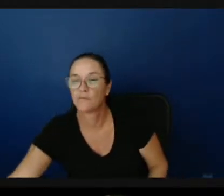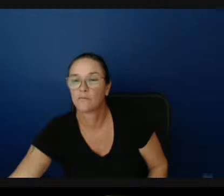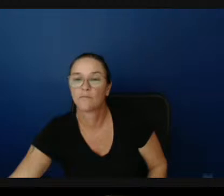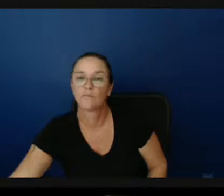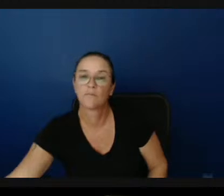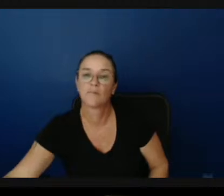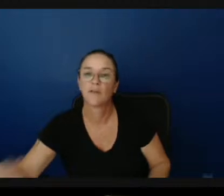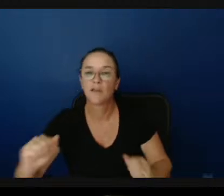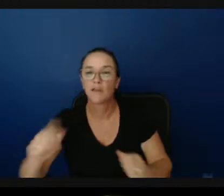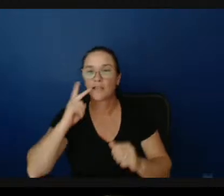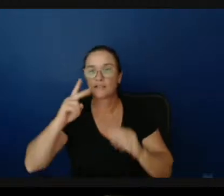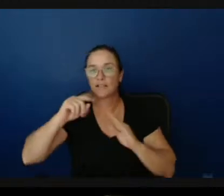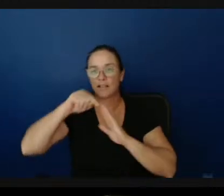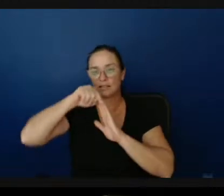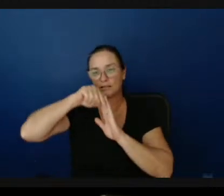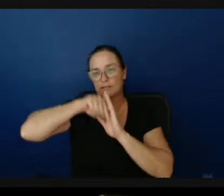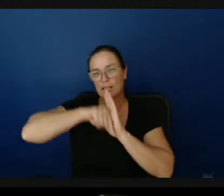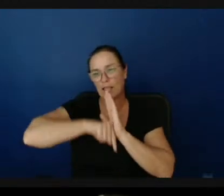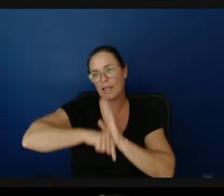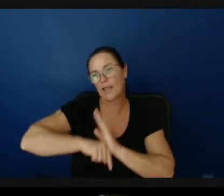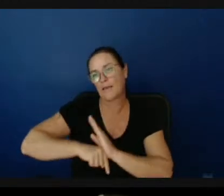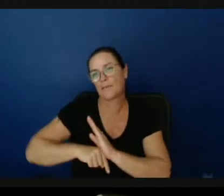coming up through that standing lava lake.